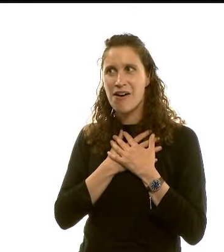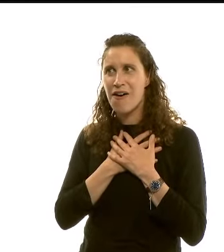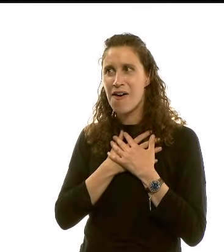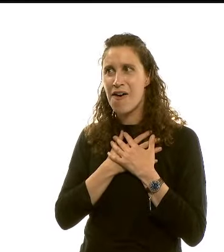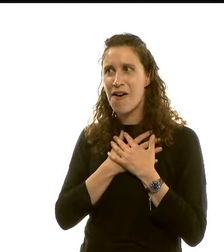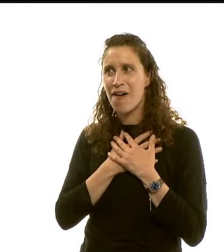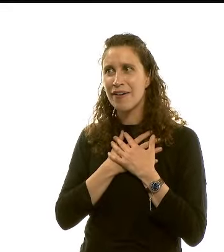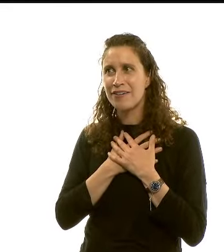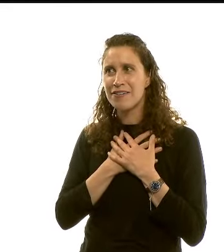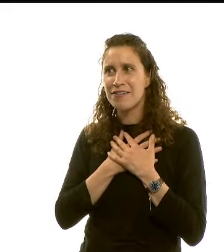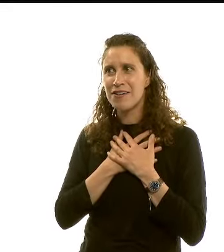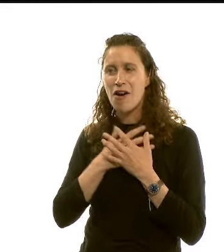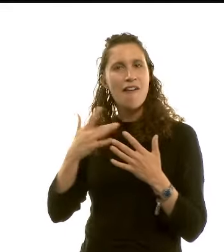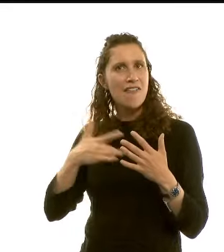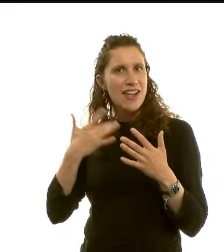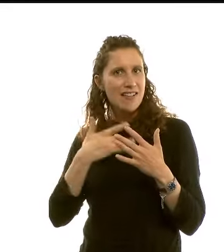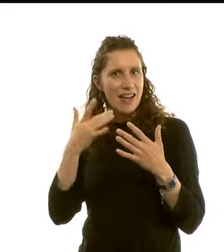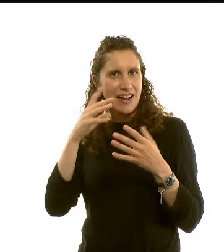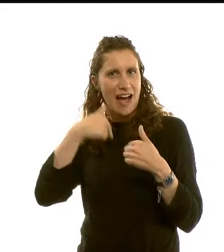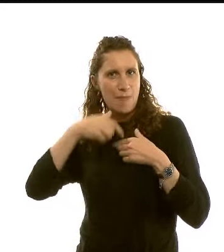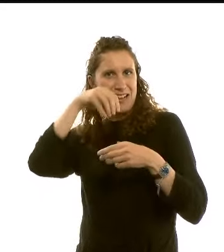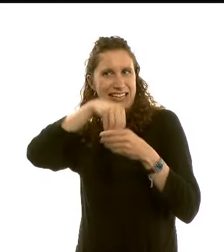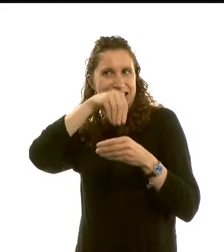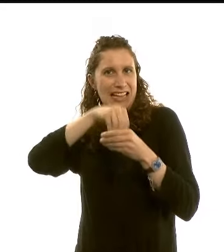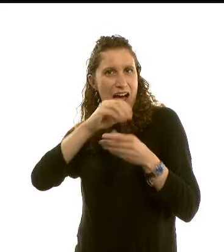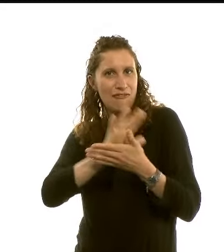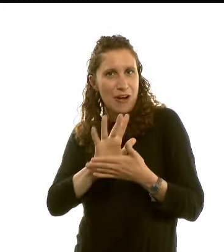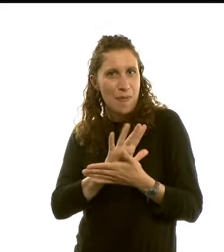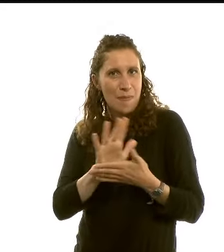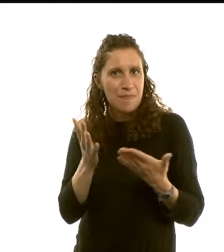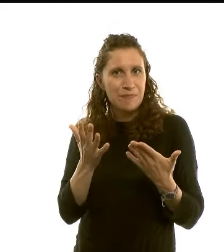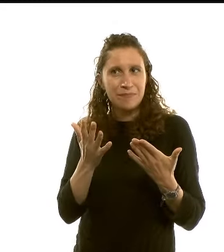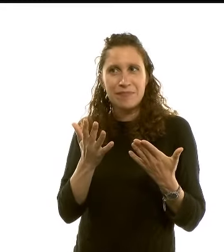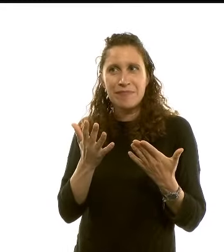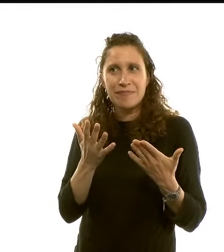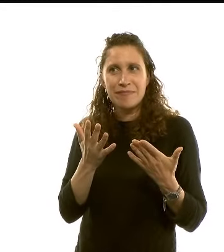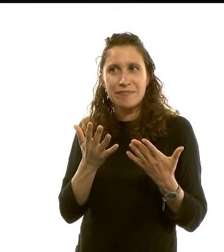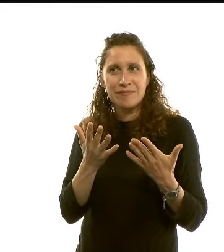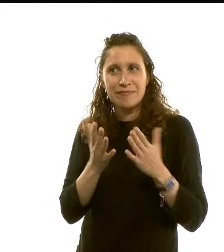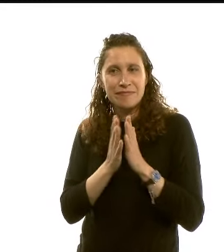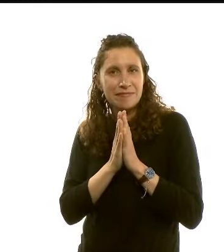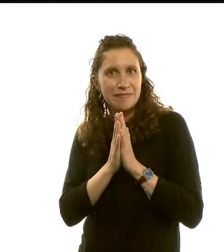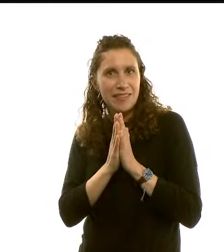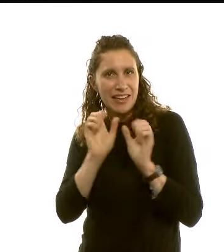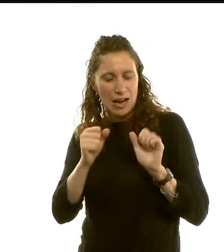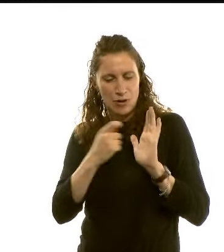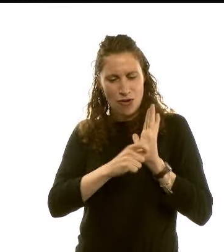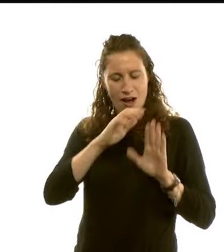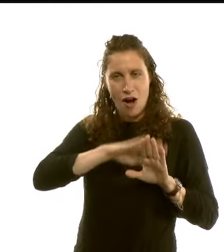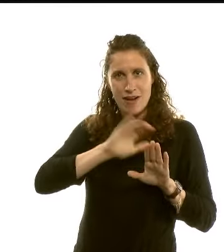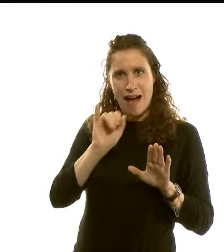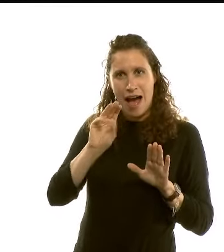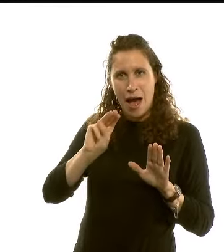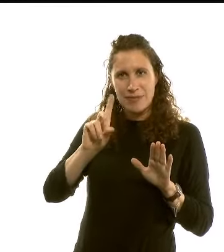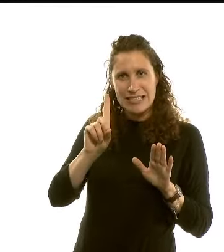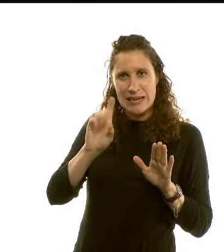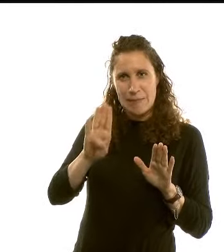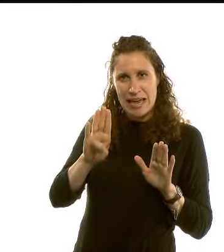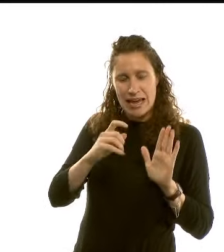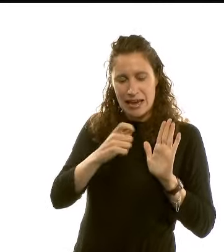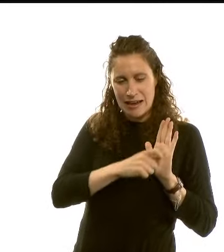feel like we're inside the movie. I feel like we could update our IMDb's and say that we were in. Oh, yeah. If you don't mind, I'm going to do that.